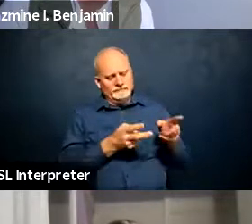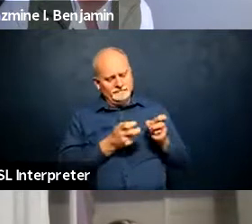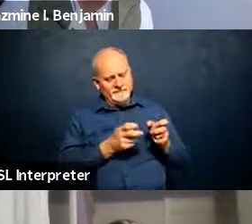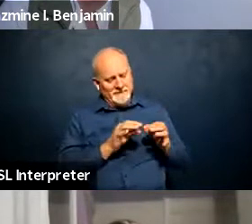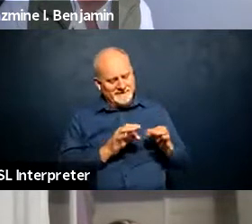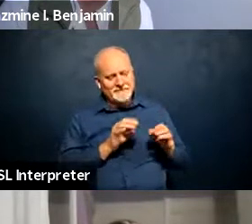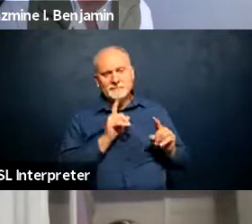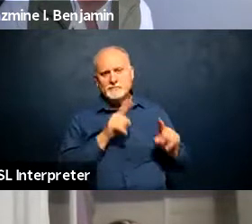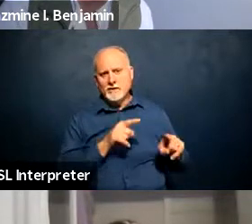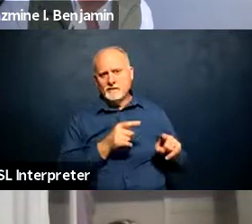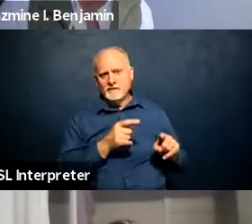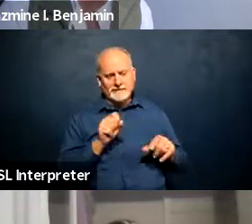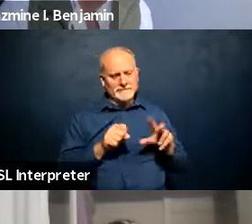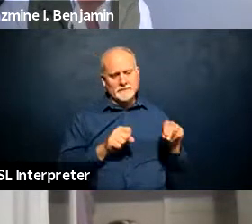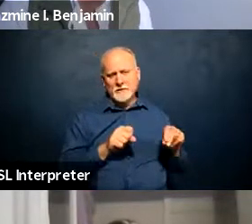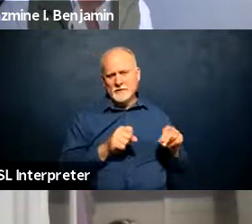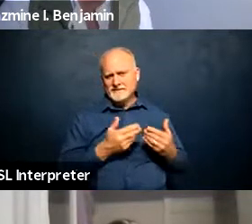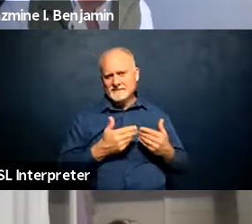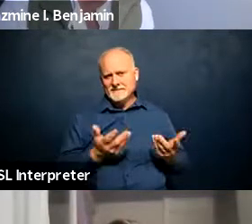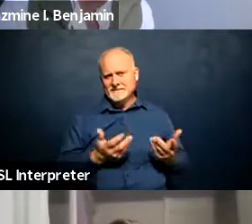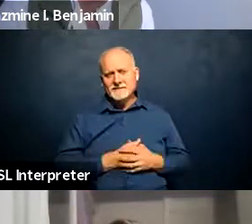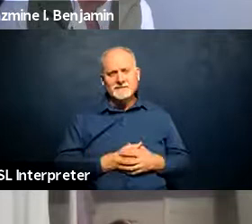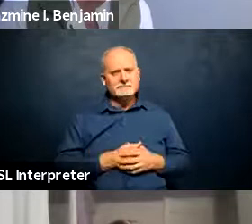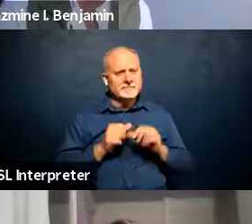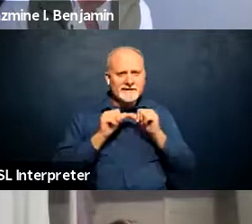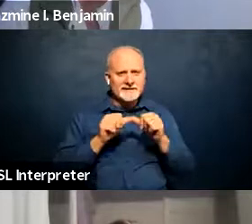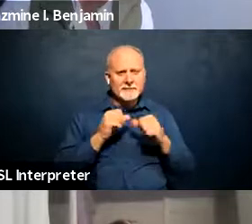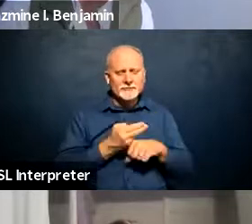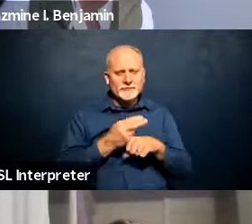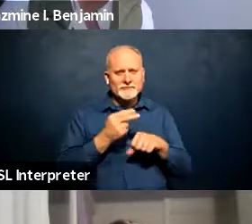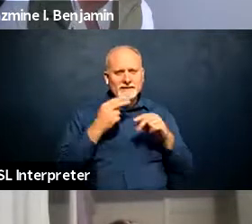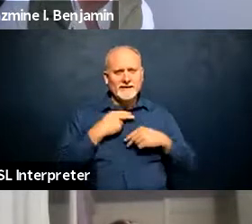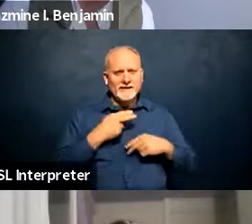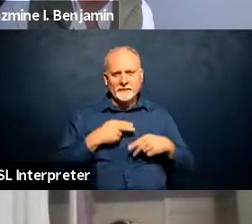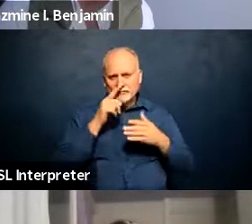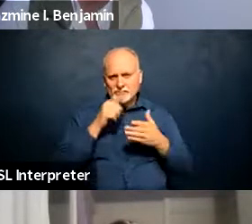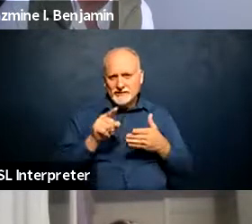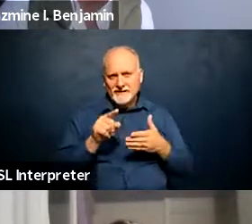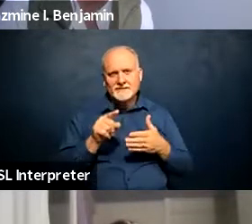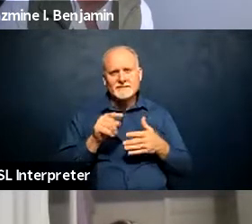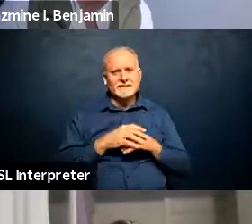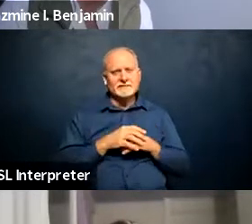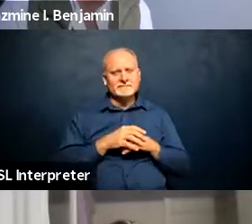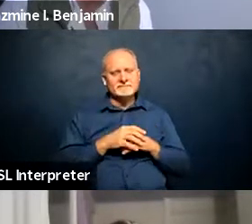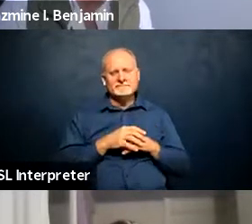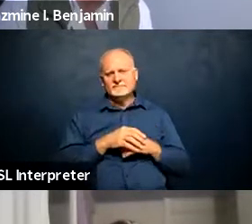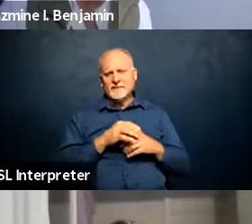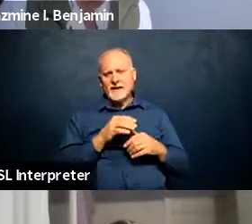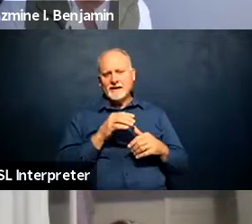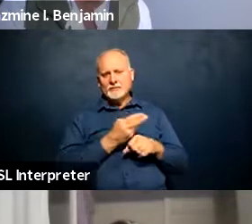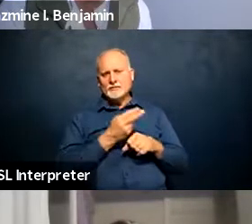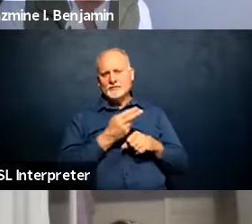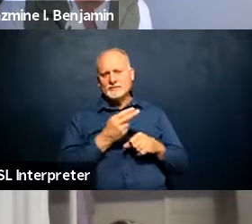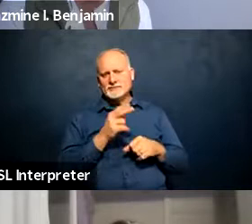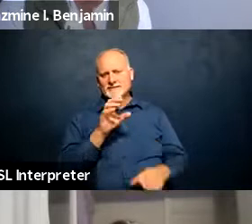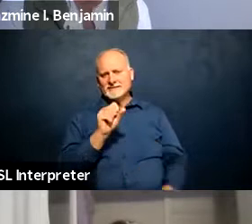respond very quickly, yes or no. So continue to use your health check and definitely do continue to take advantage of sentinel testing.